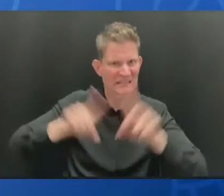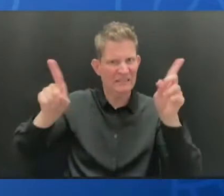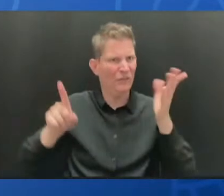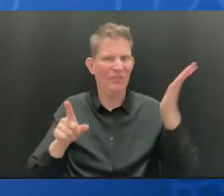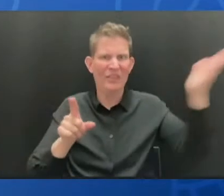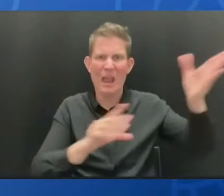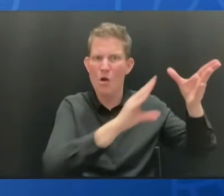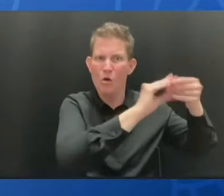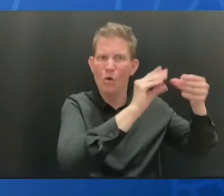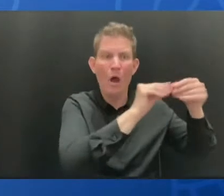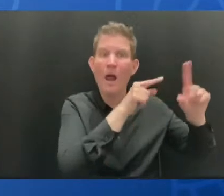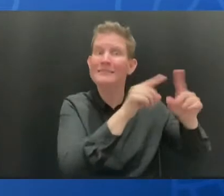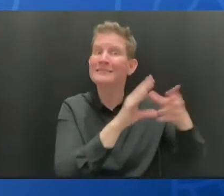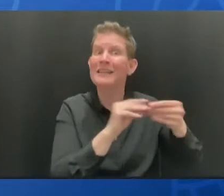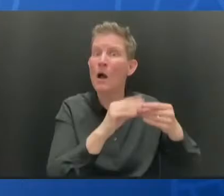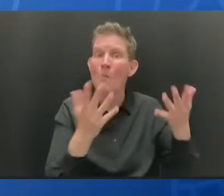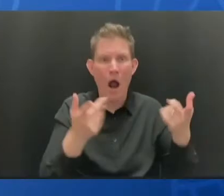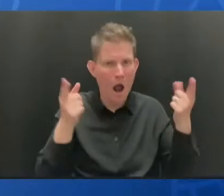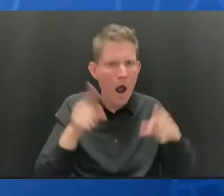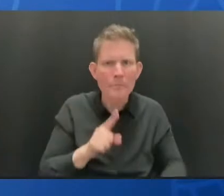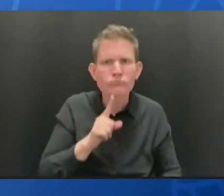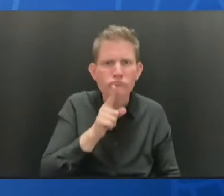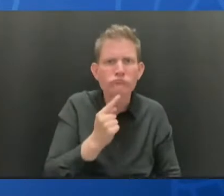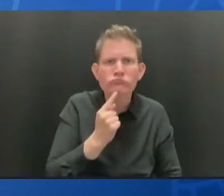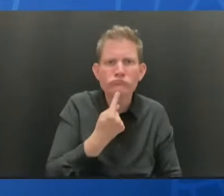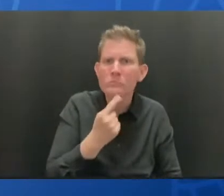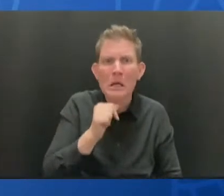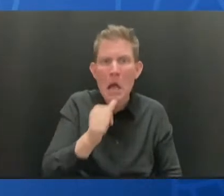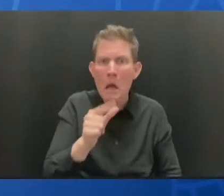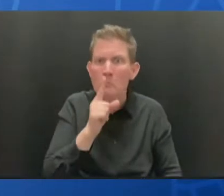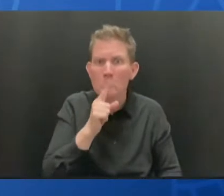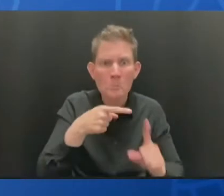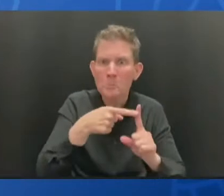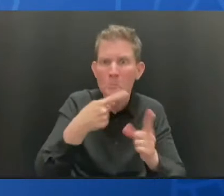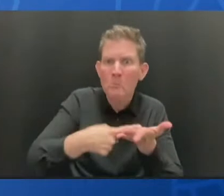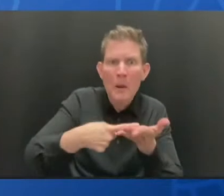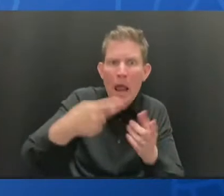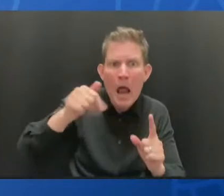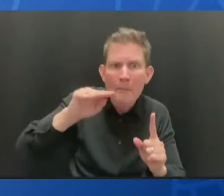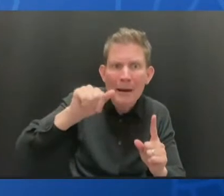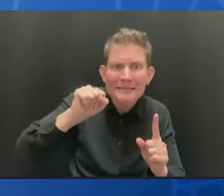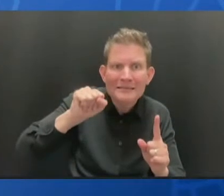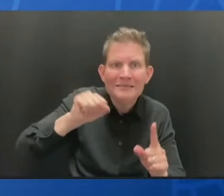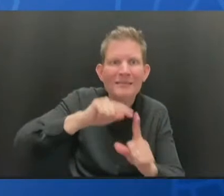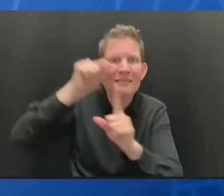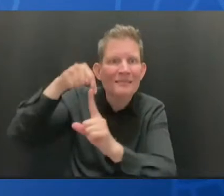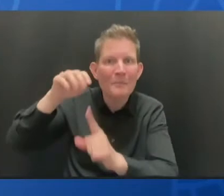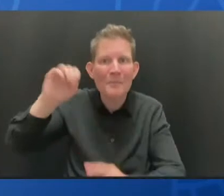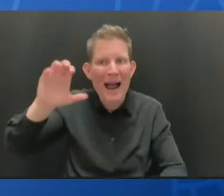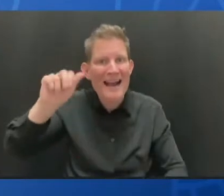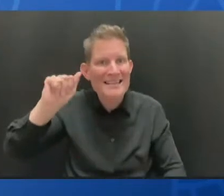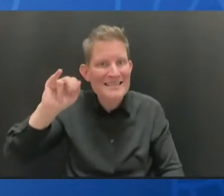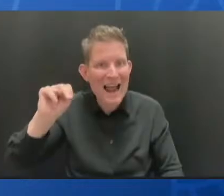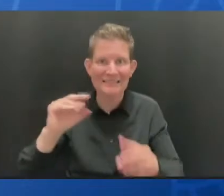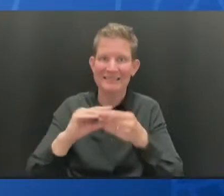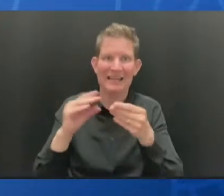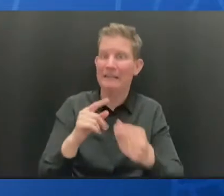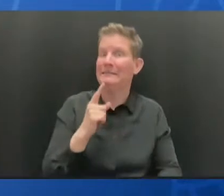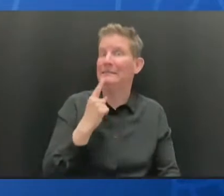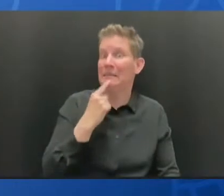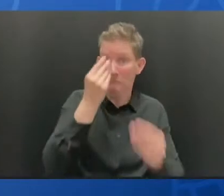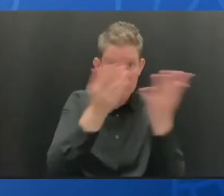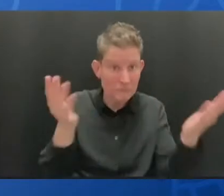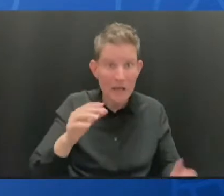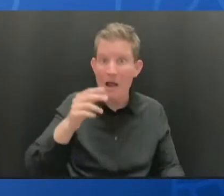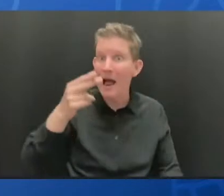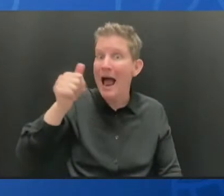related. Cindy McCain said that Hamas is not breaking up the food deliveries, that people are starving and there are food riots